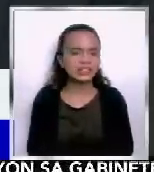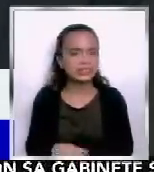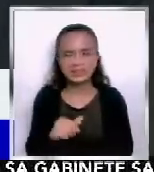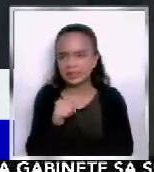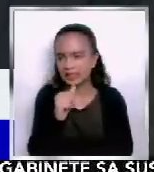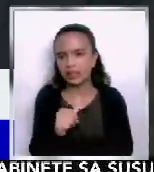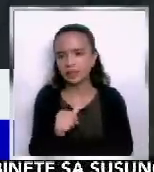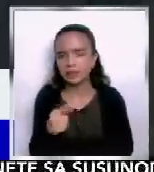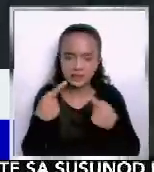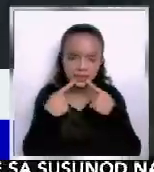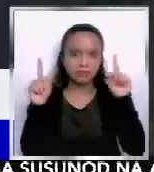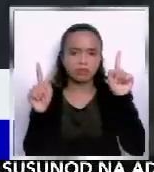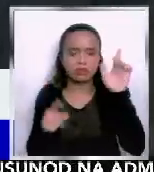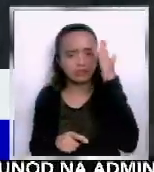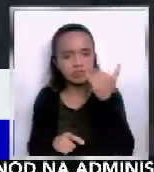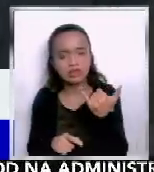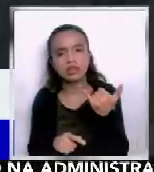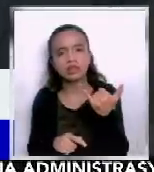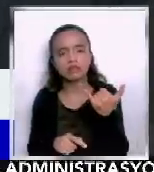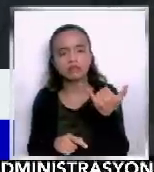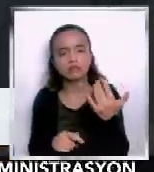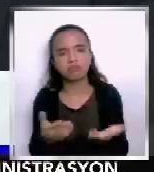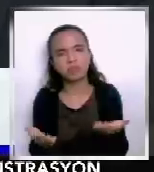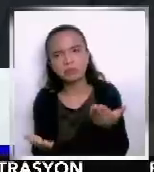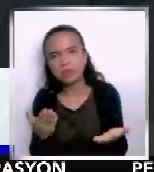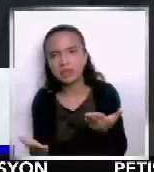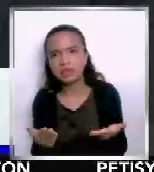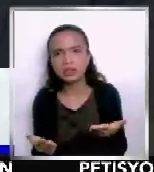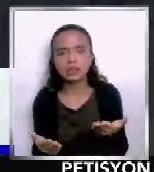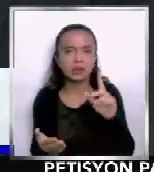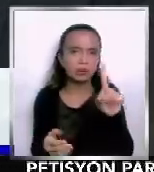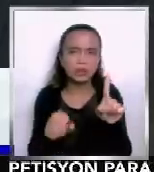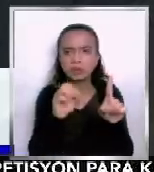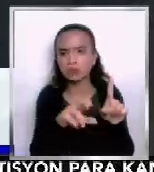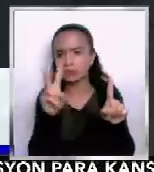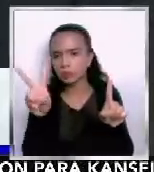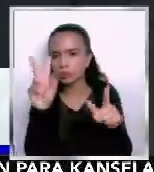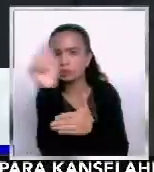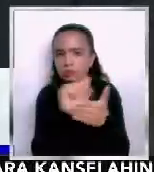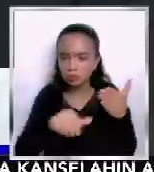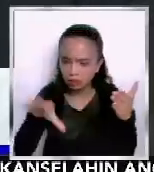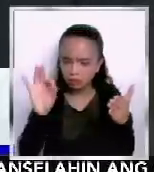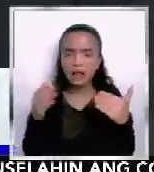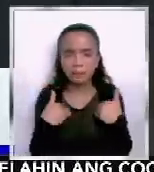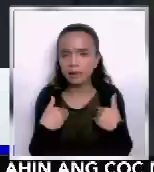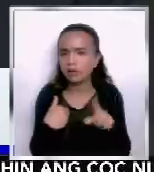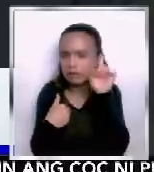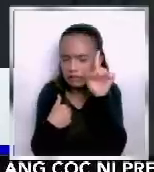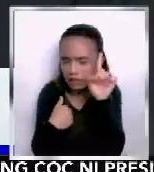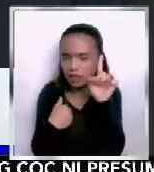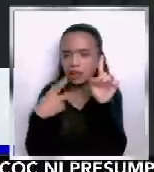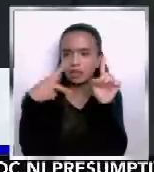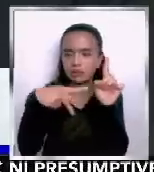Because only maybe one or two pieces of artworks were recovered. There's one Picasso painting, no,